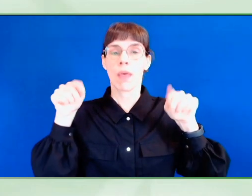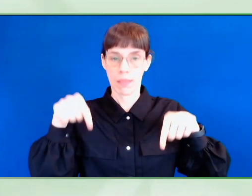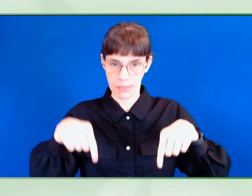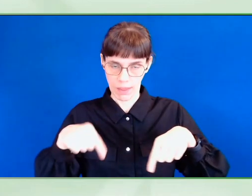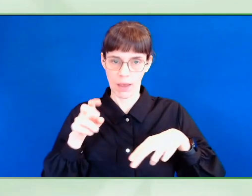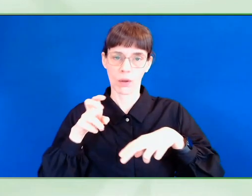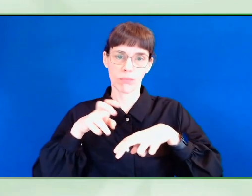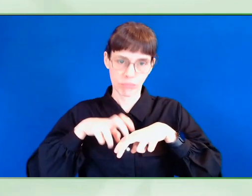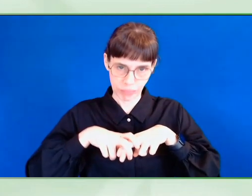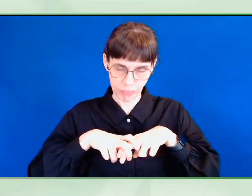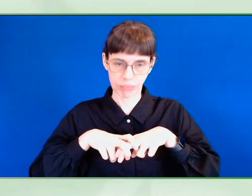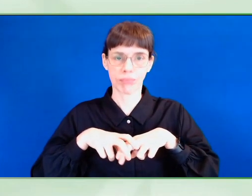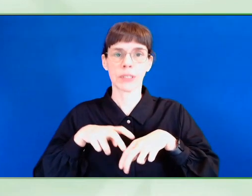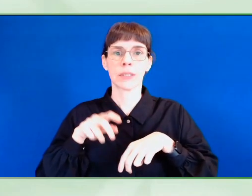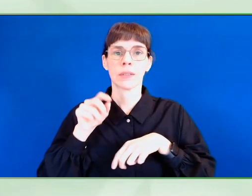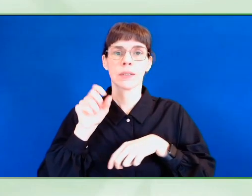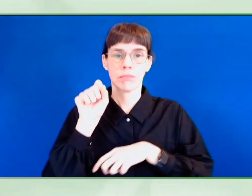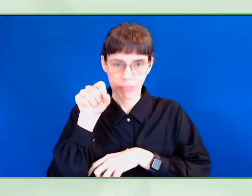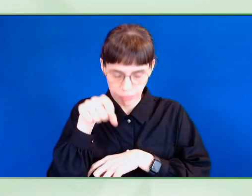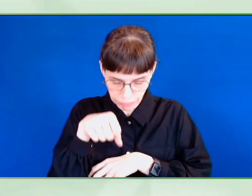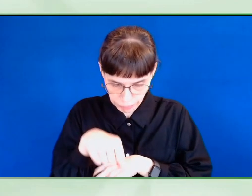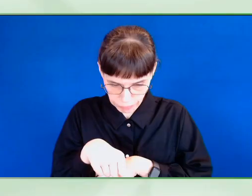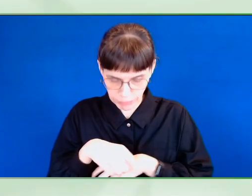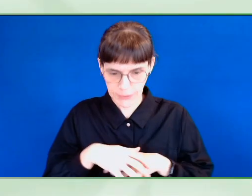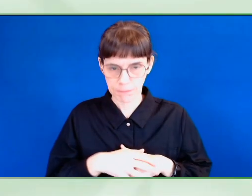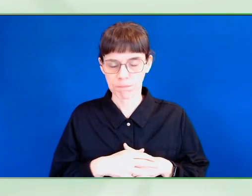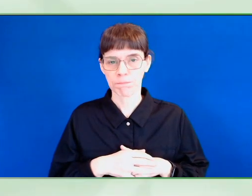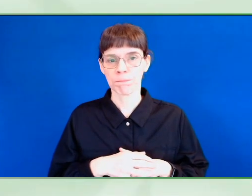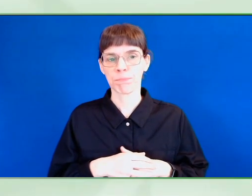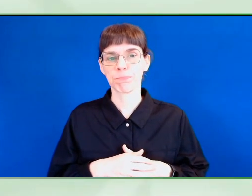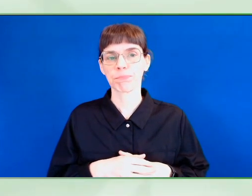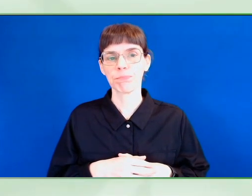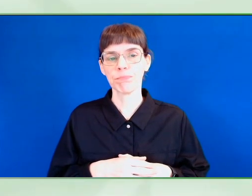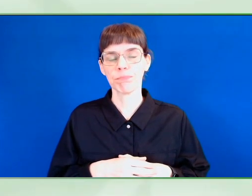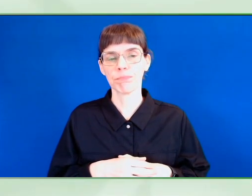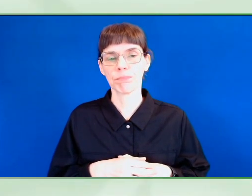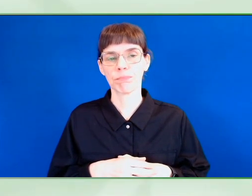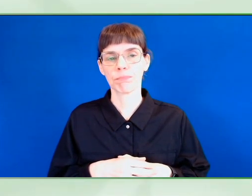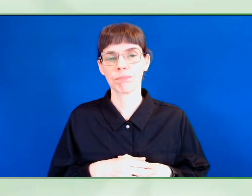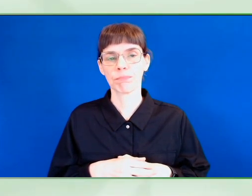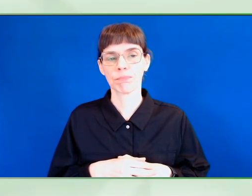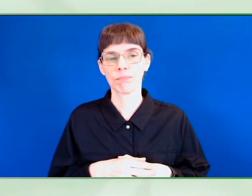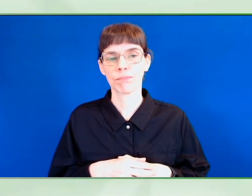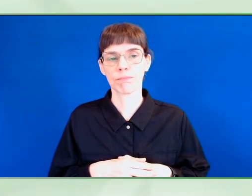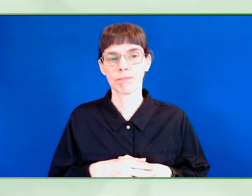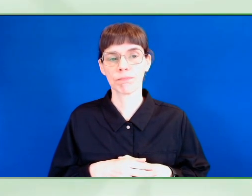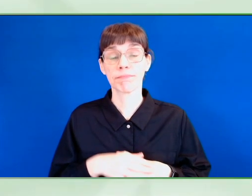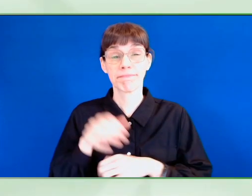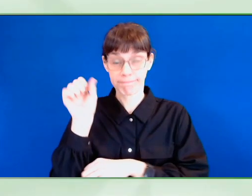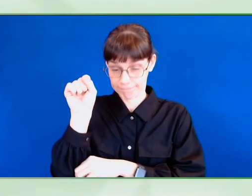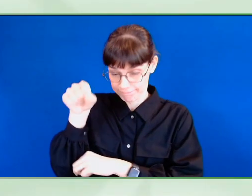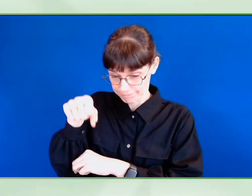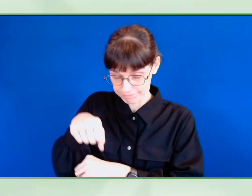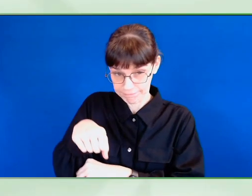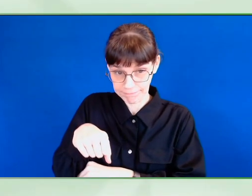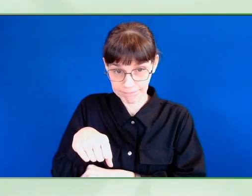chest coming down towards those thighs, hands pressing on the thighs to help support you. And if you're here, elbows hugging into the